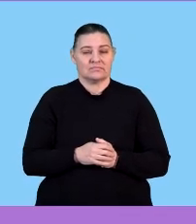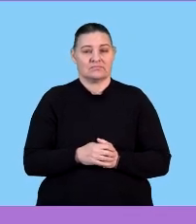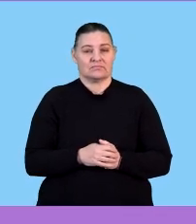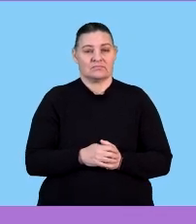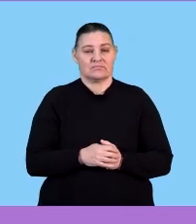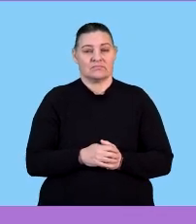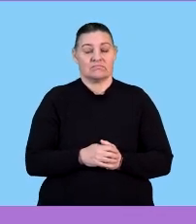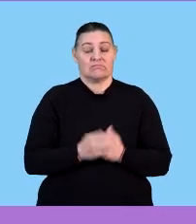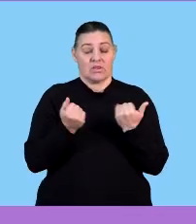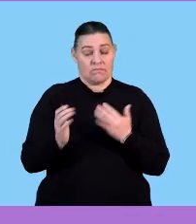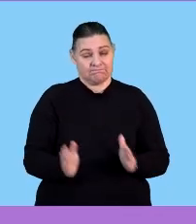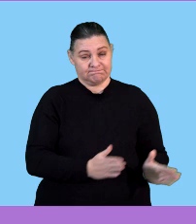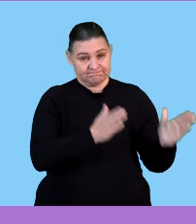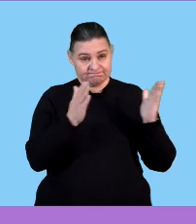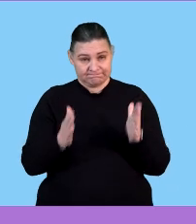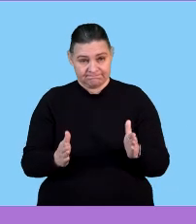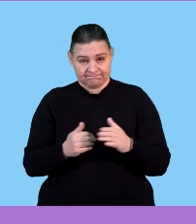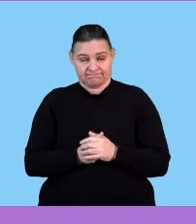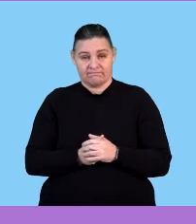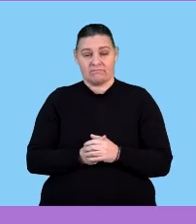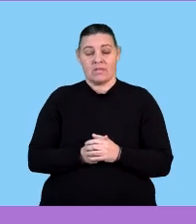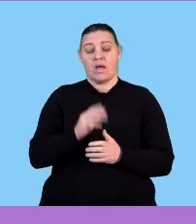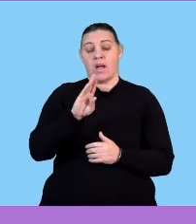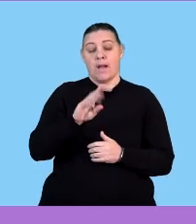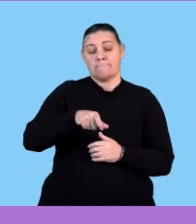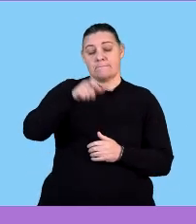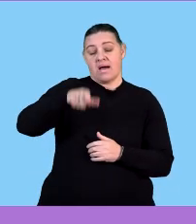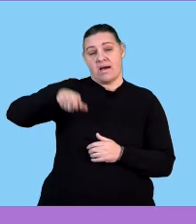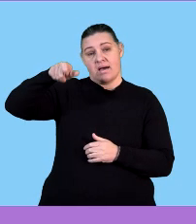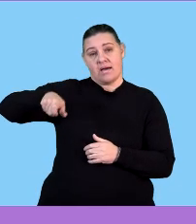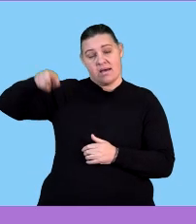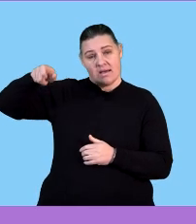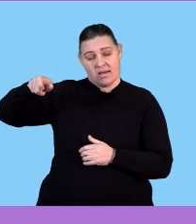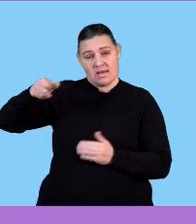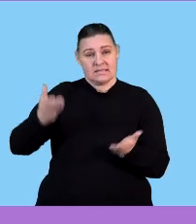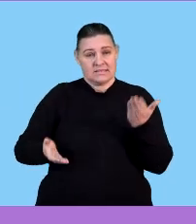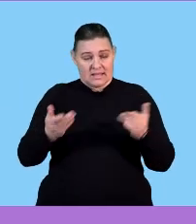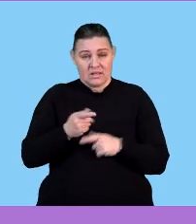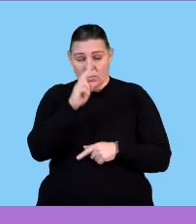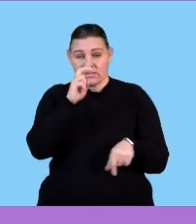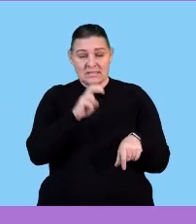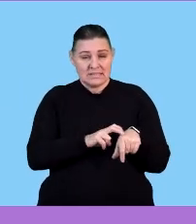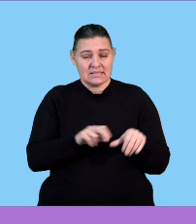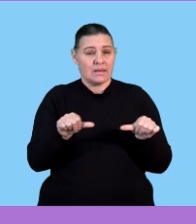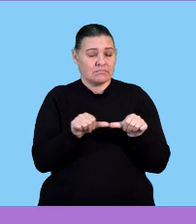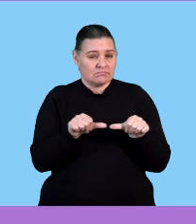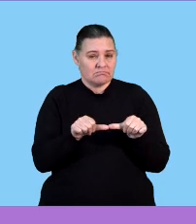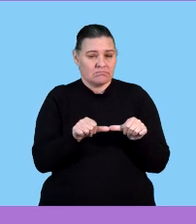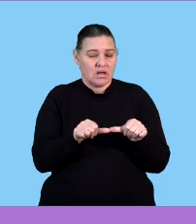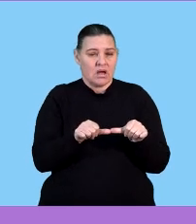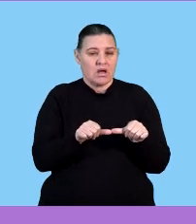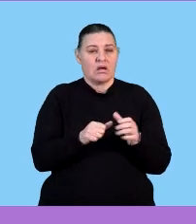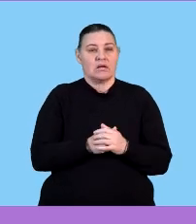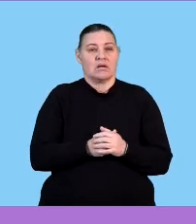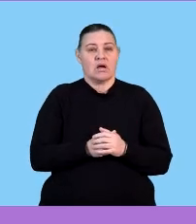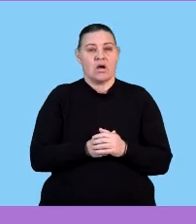So, I now talk to you guys about bar scale. That sounds fancy. We need to measure the distance with a ruler